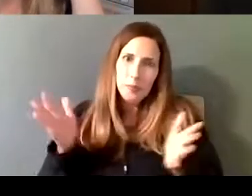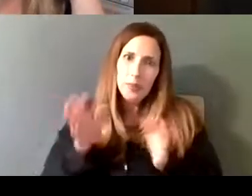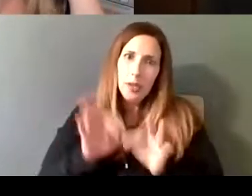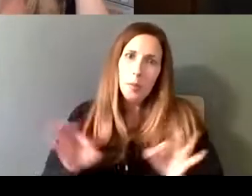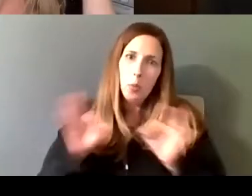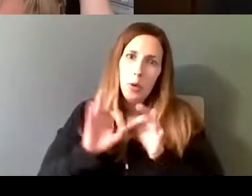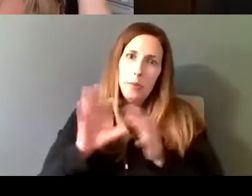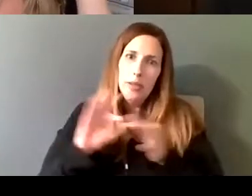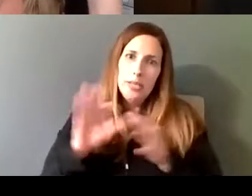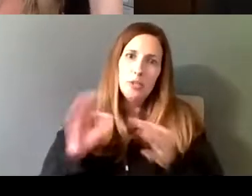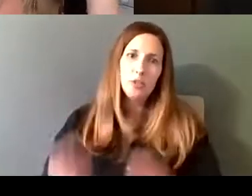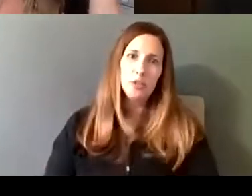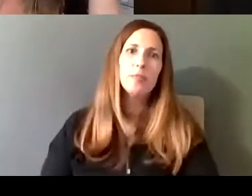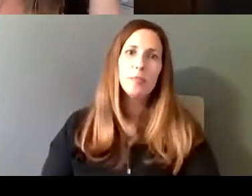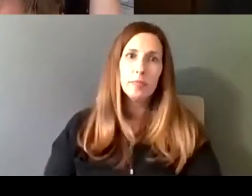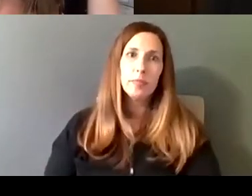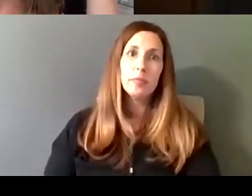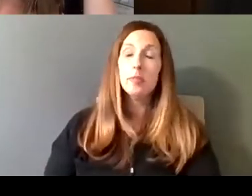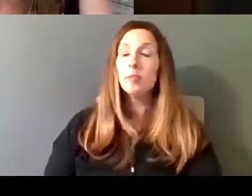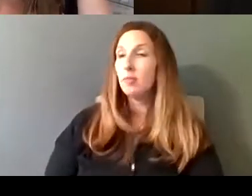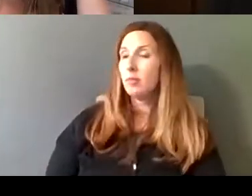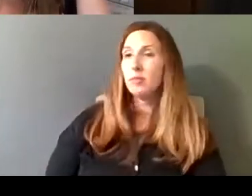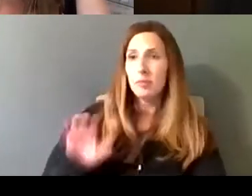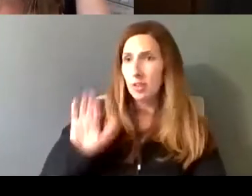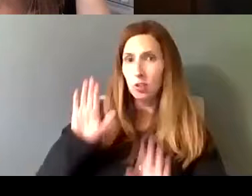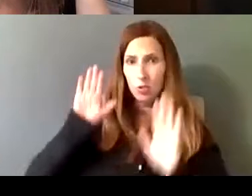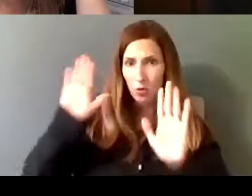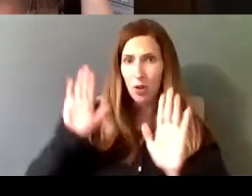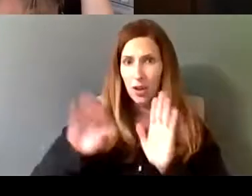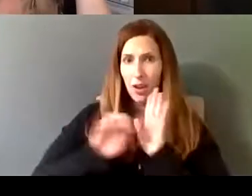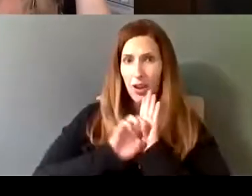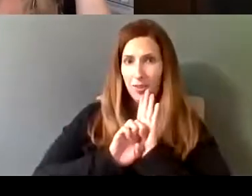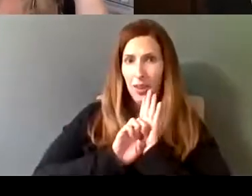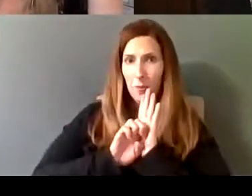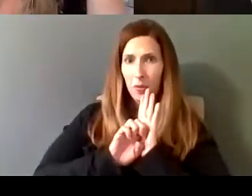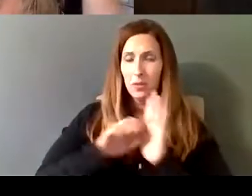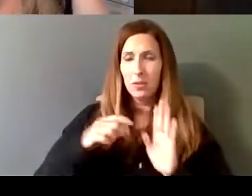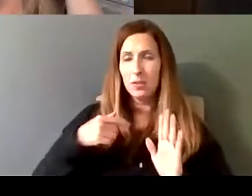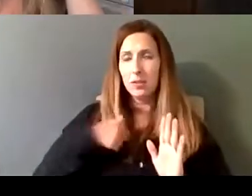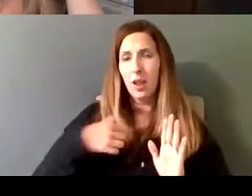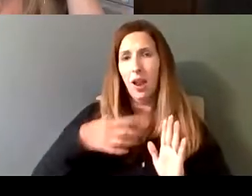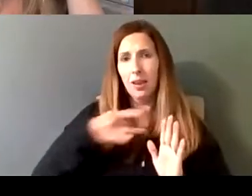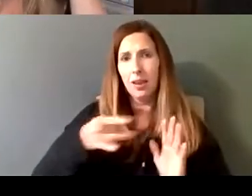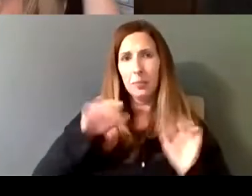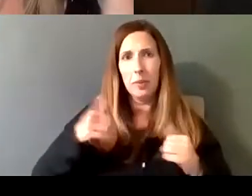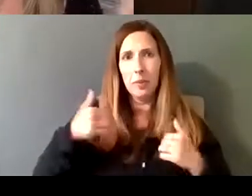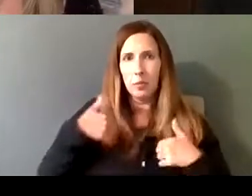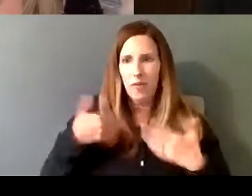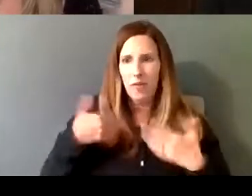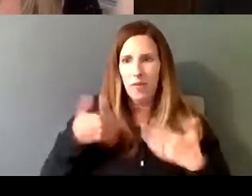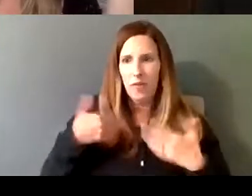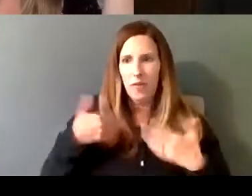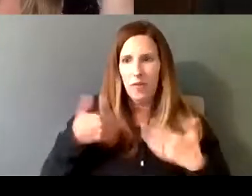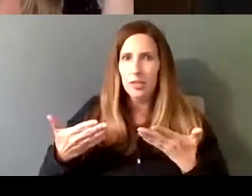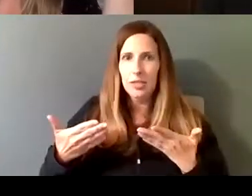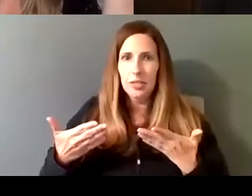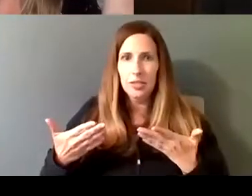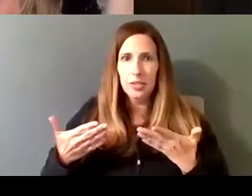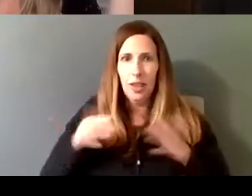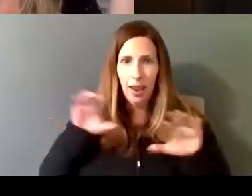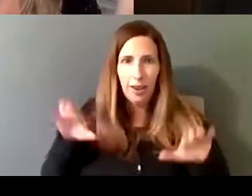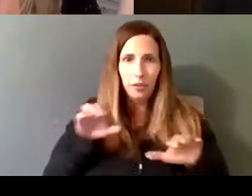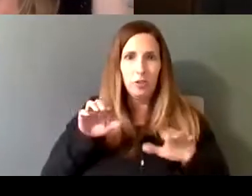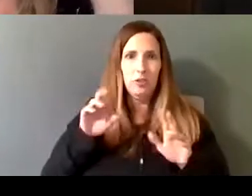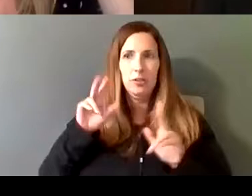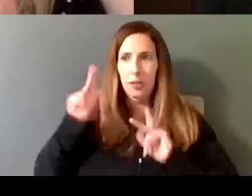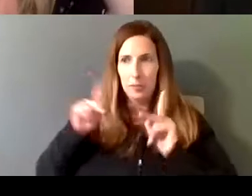there. And those are great examples. I love being able to have tangible things, tangible actions that people have